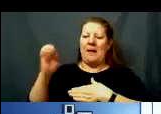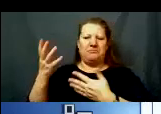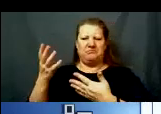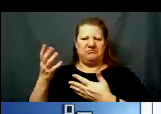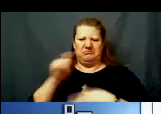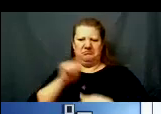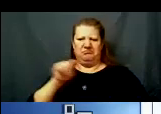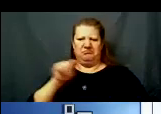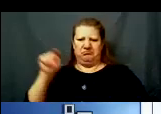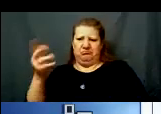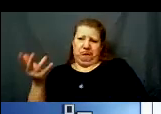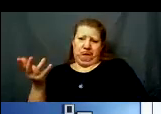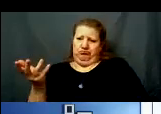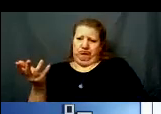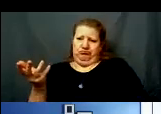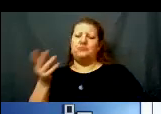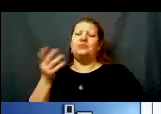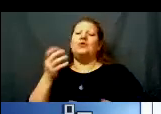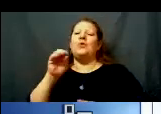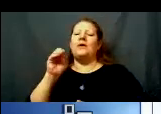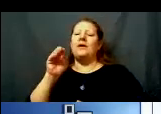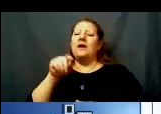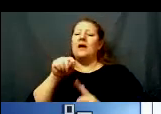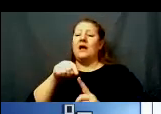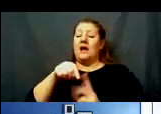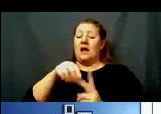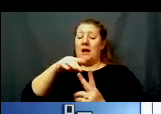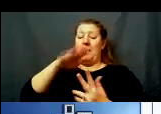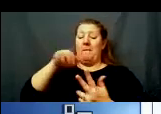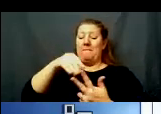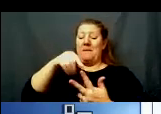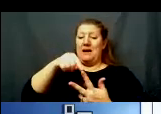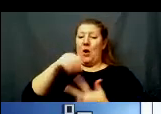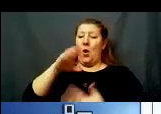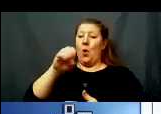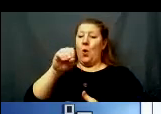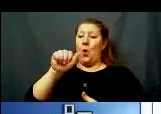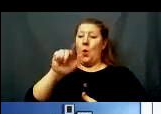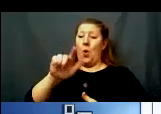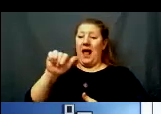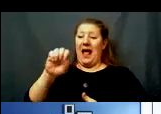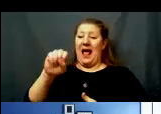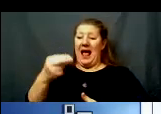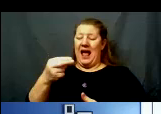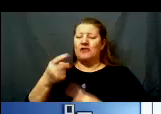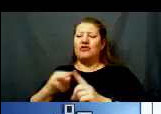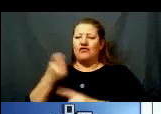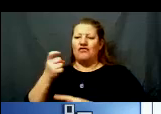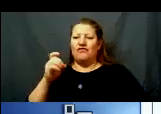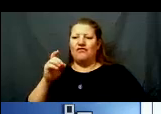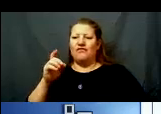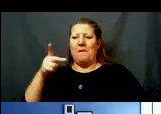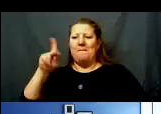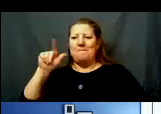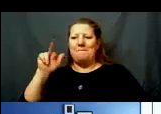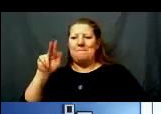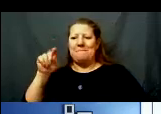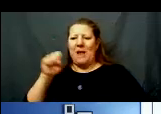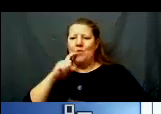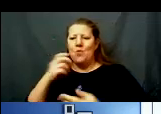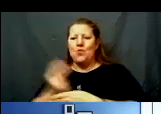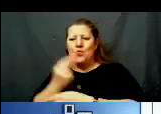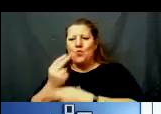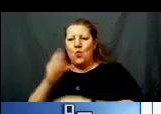together. Coal ash waste generally comes from one source, coal-fired power plants, the number one contributor